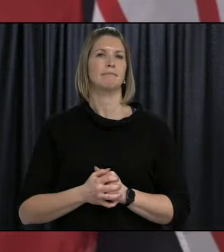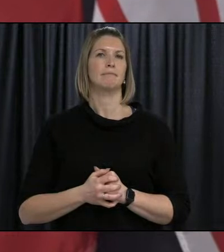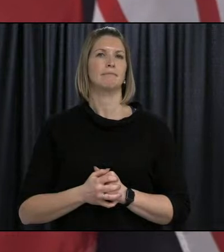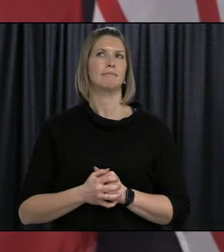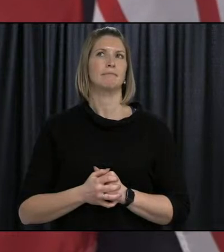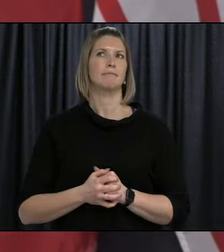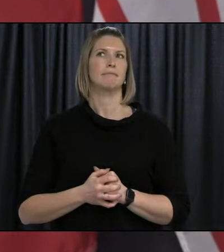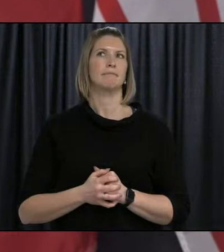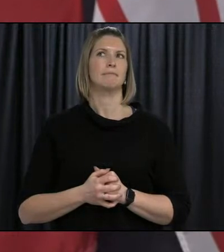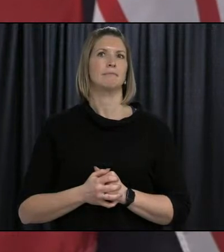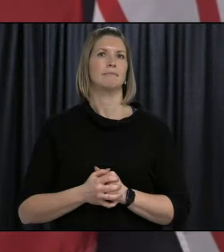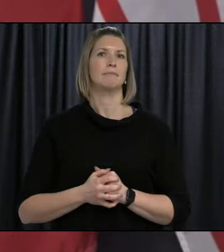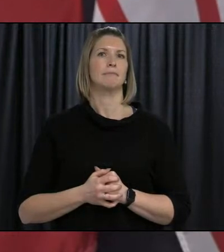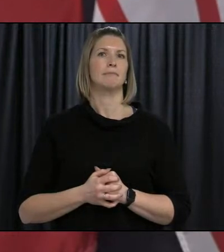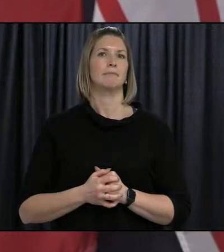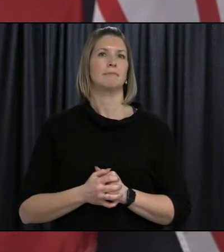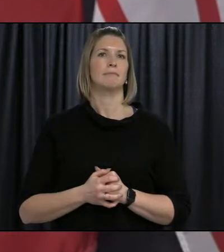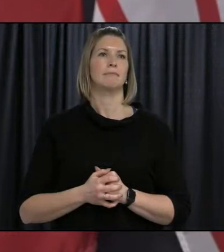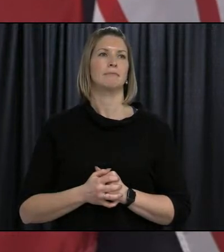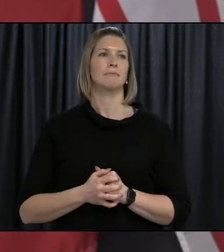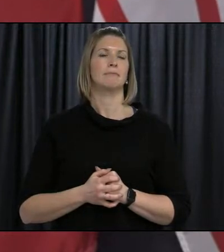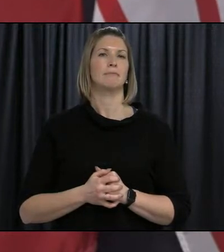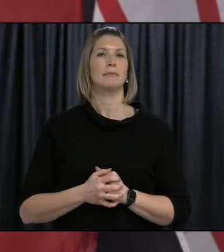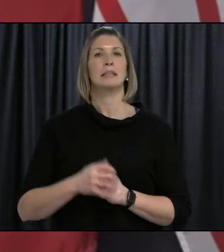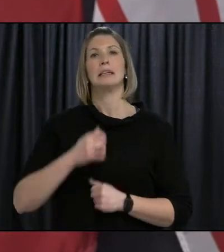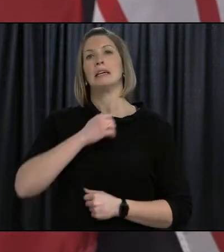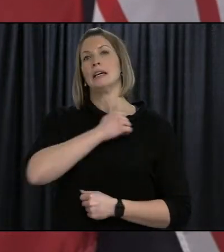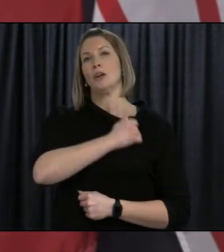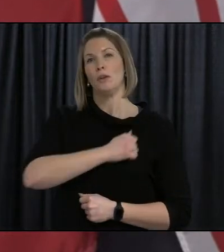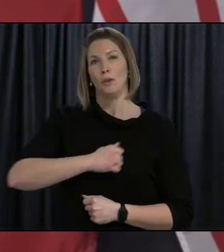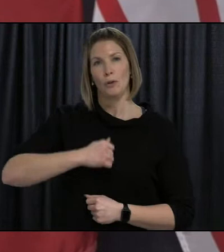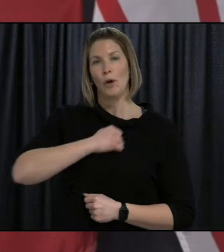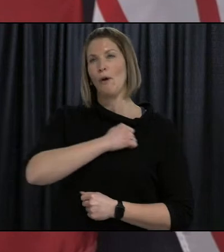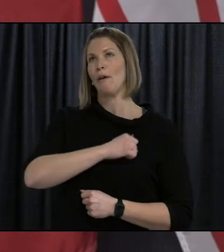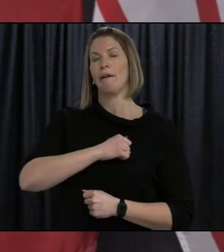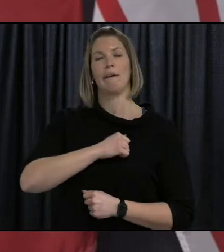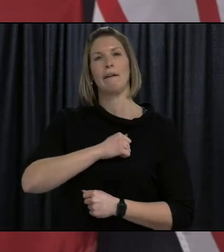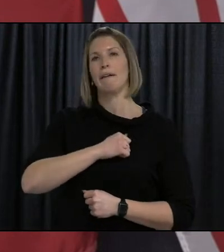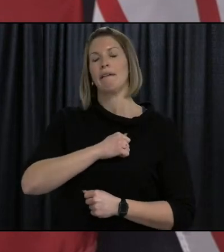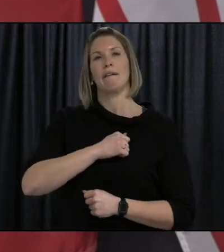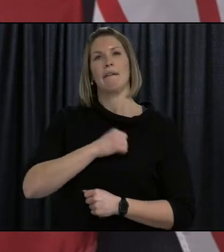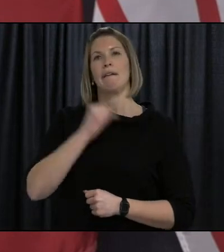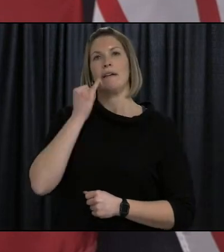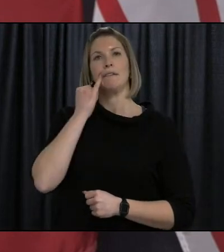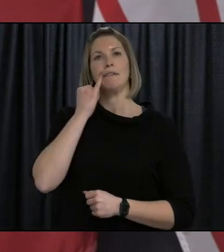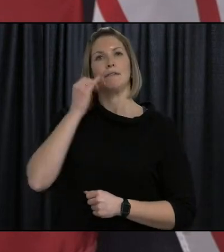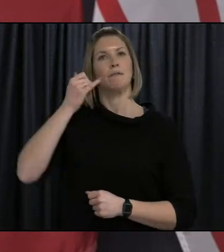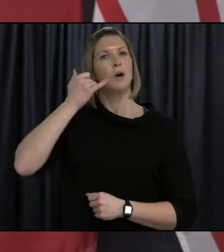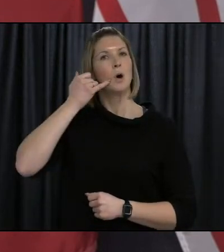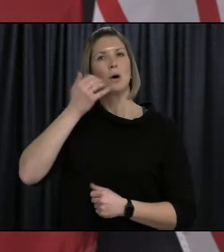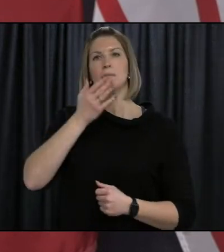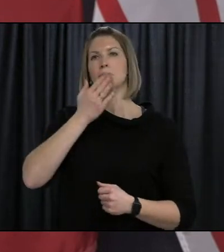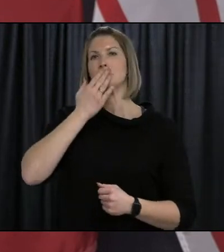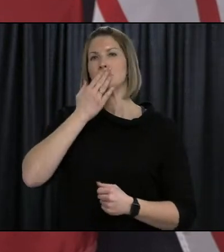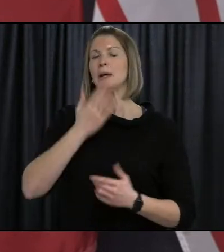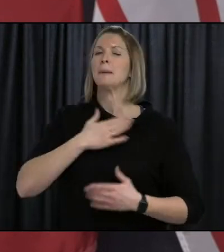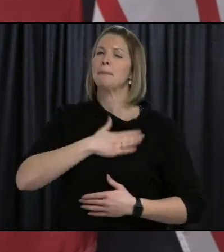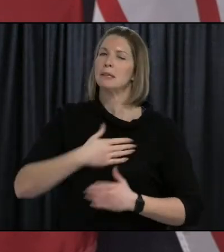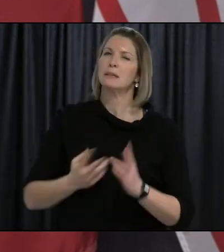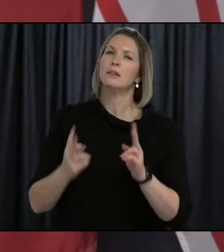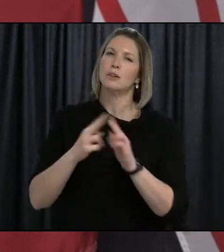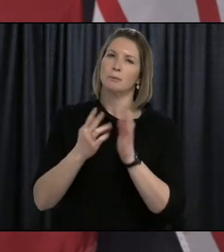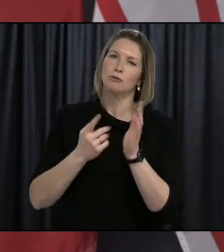It was still happening, and unfortunately it's going to make it challenging for those trying to use this for broadcast. So just need everyone to double check their